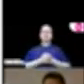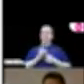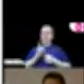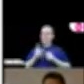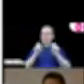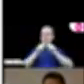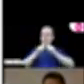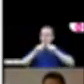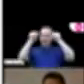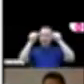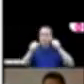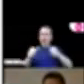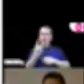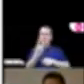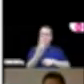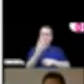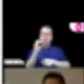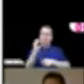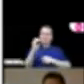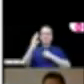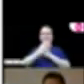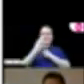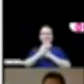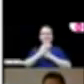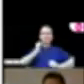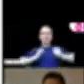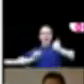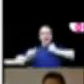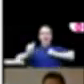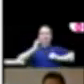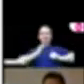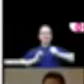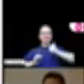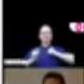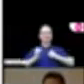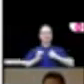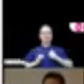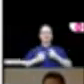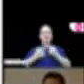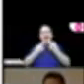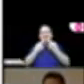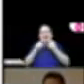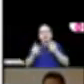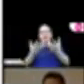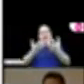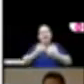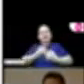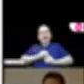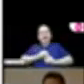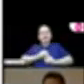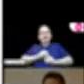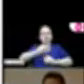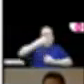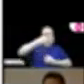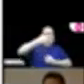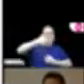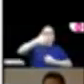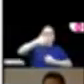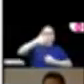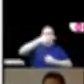in 2019, Manchester Pride, it announced that it was adopting the eight-strap flag